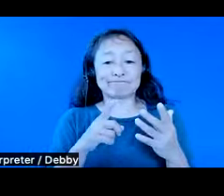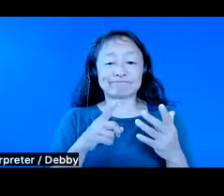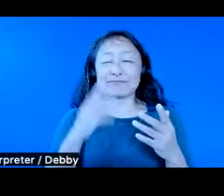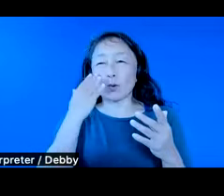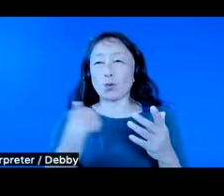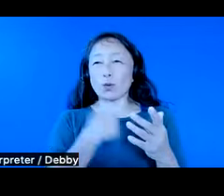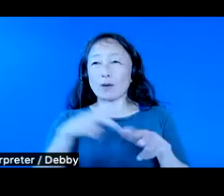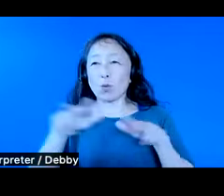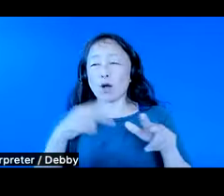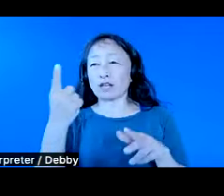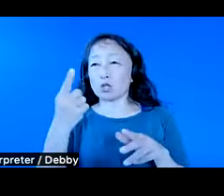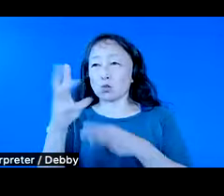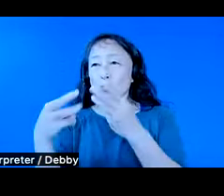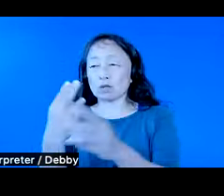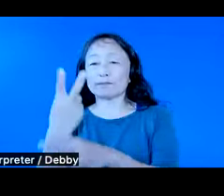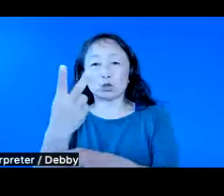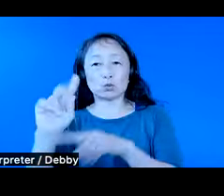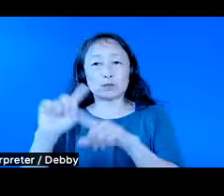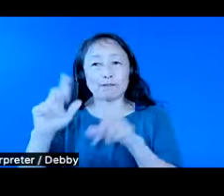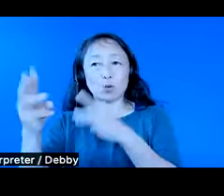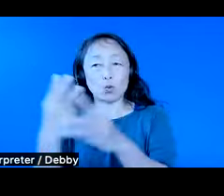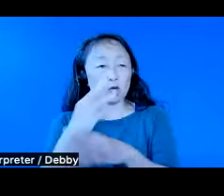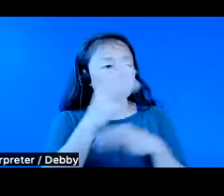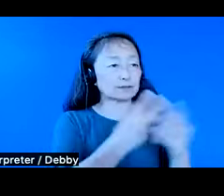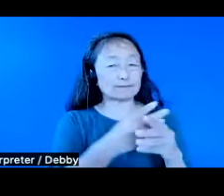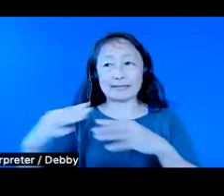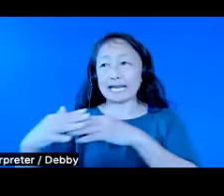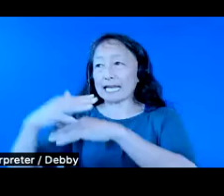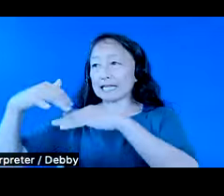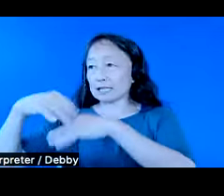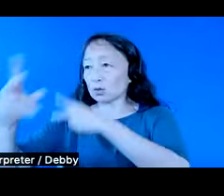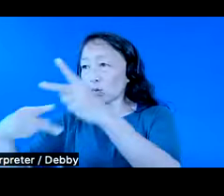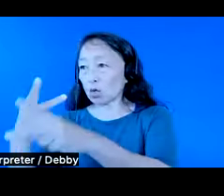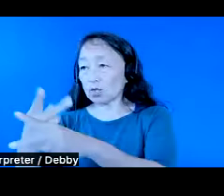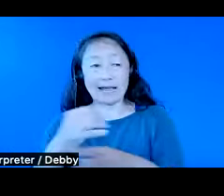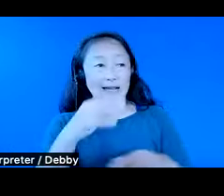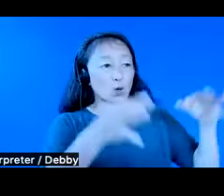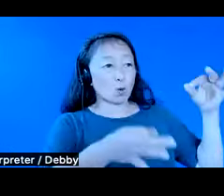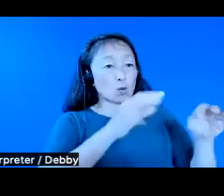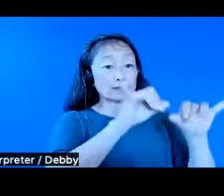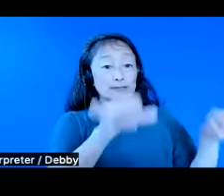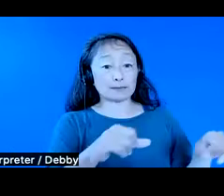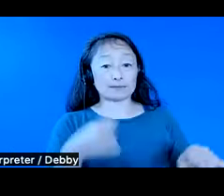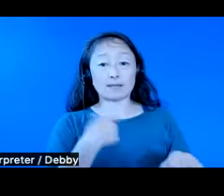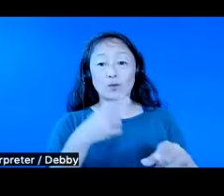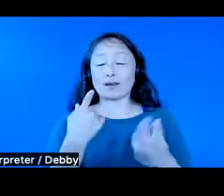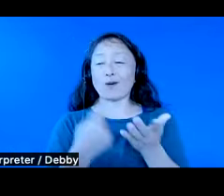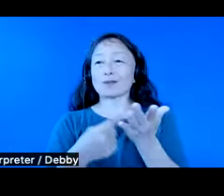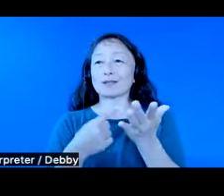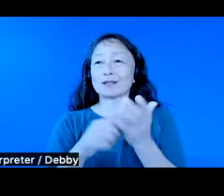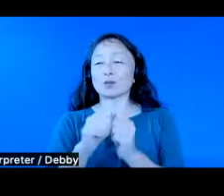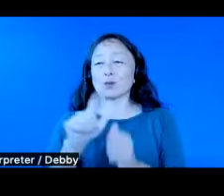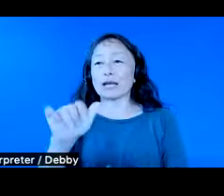indigeneity and then the court system. And then we talked about this too earlier with Miss Linda, the heightened feelings